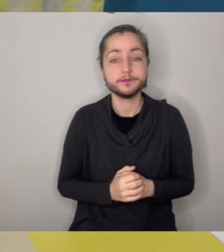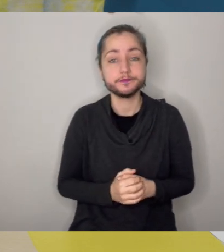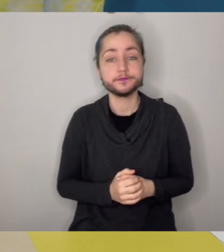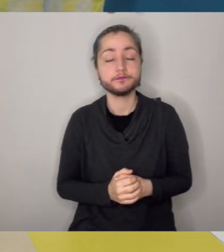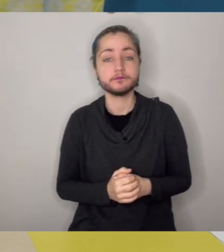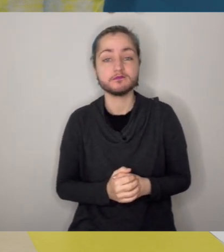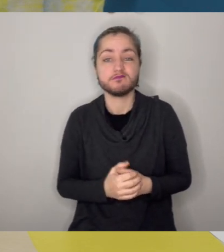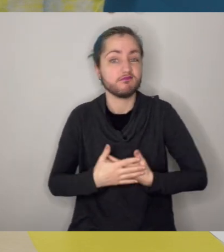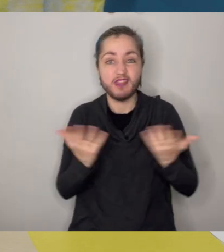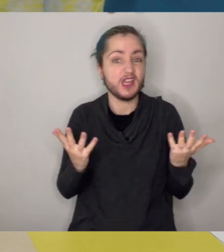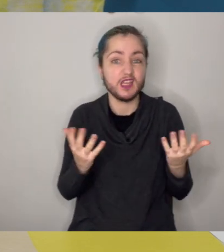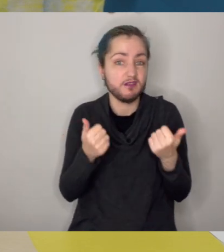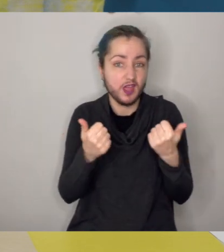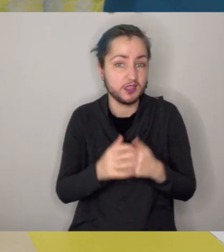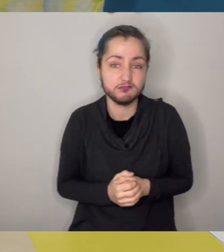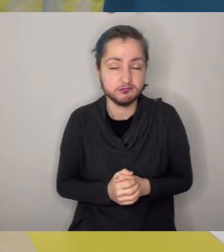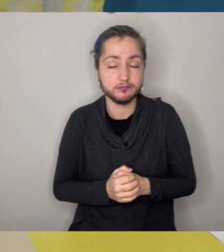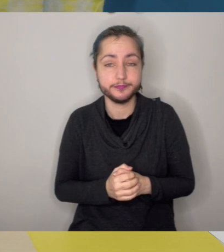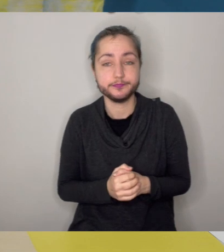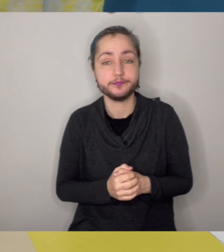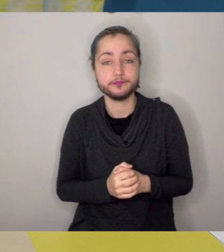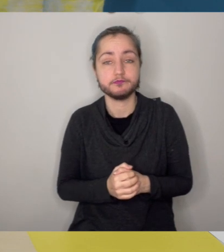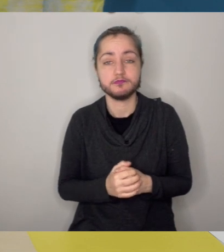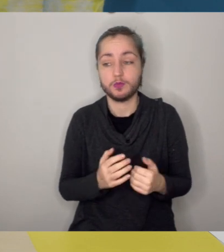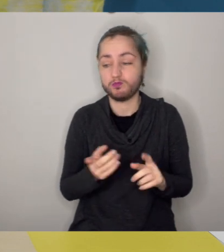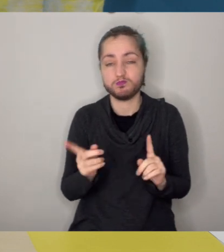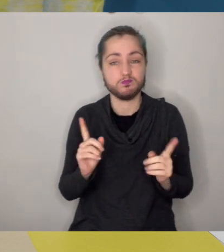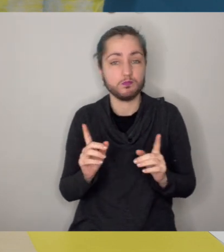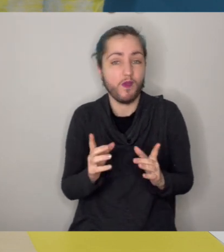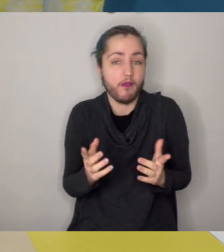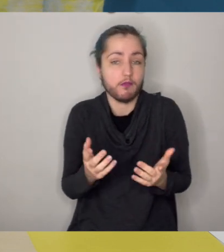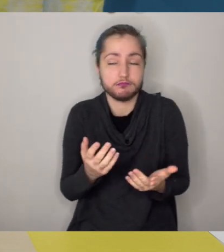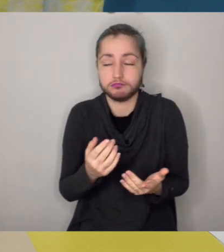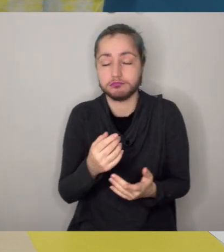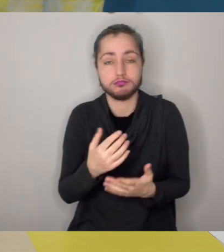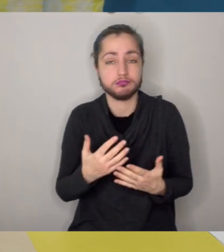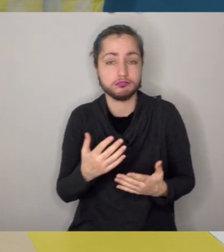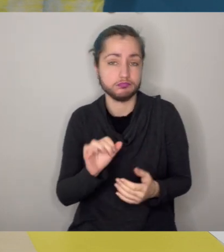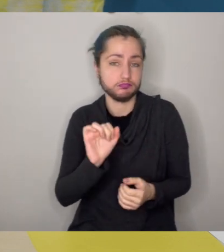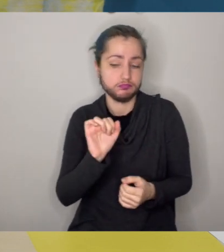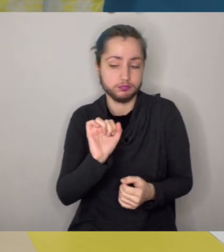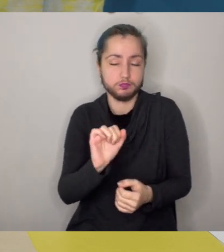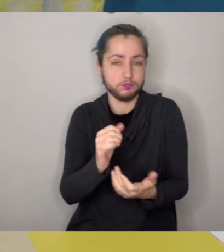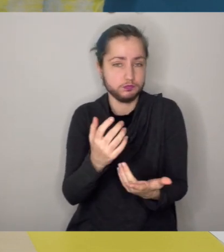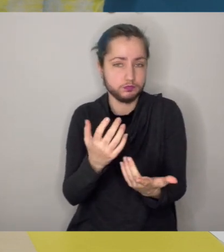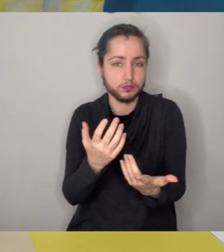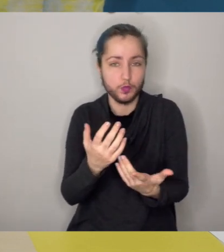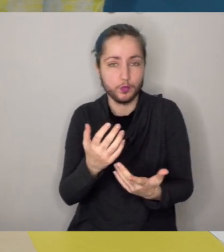a couple paintbrushes, any kind is fine, any that you have lying around the house,